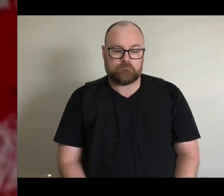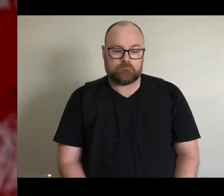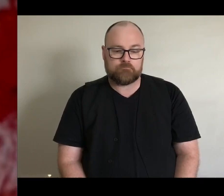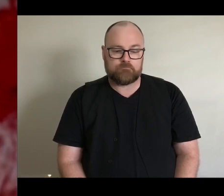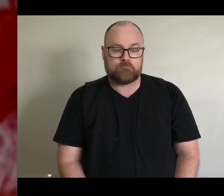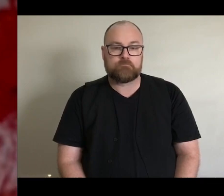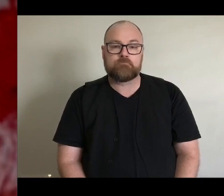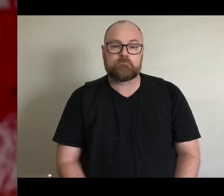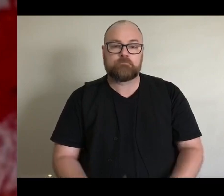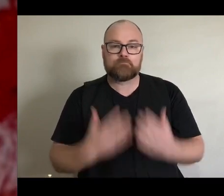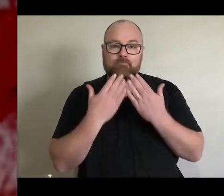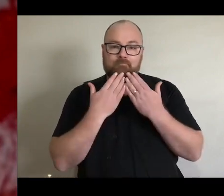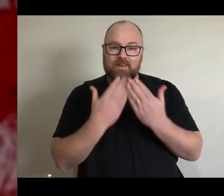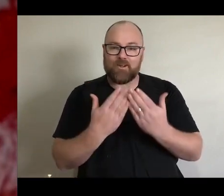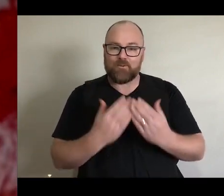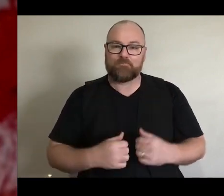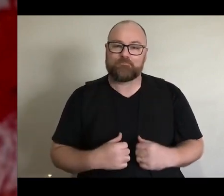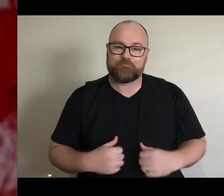Thank you.